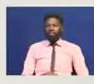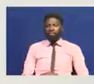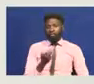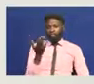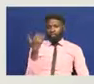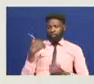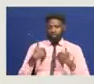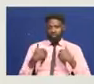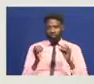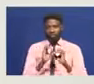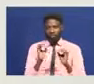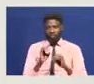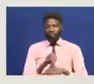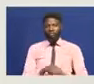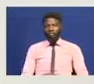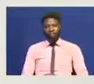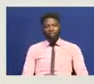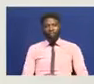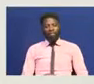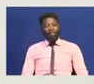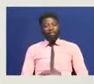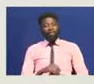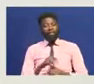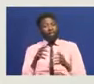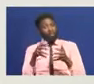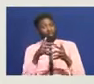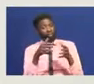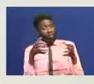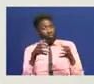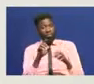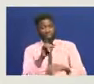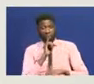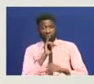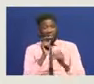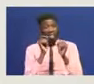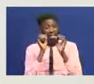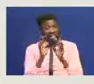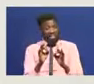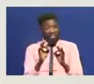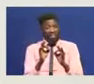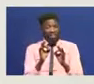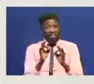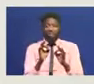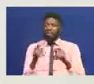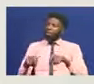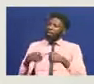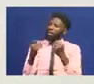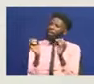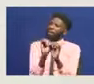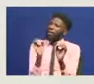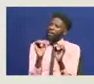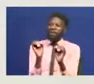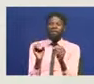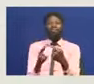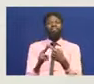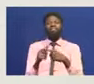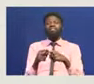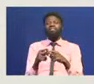The Americans will tell you that if it ain't broken, don't try to fix it. What was the problem with